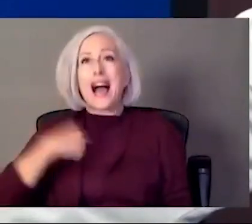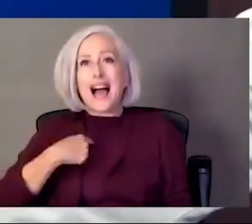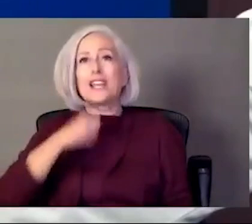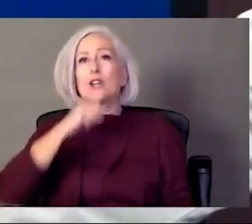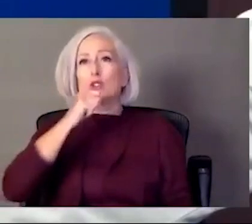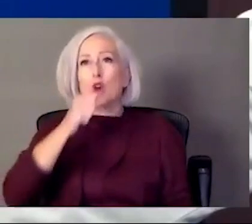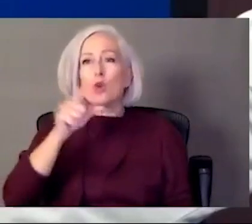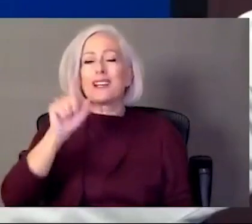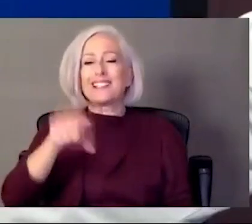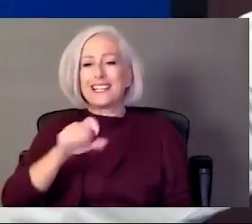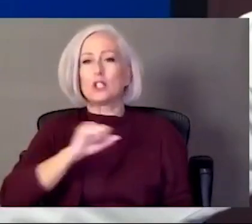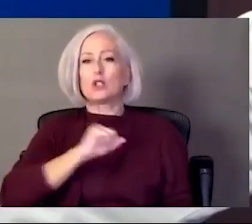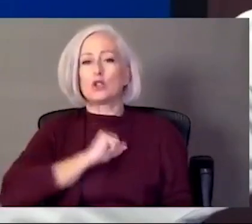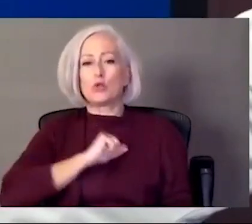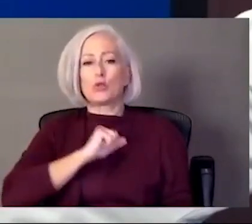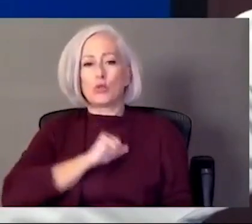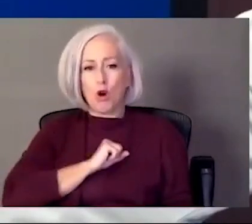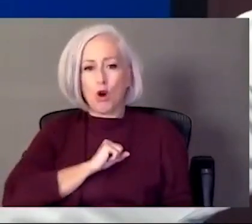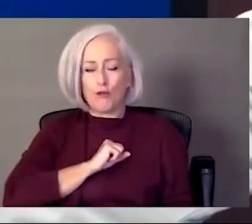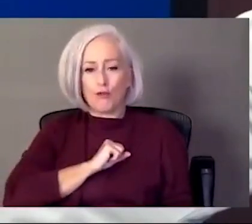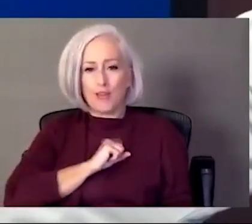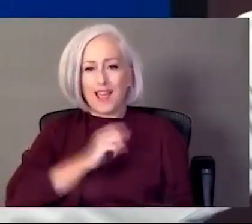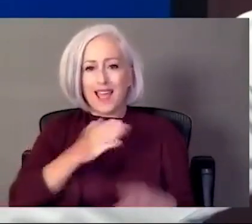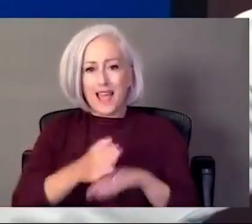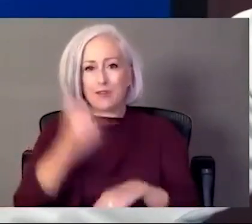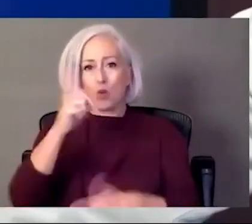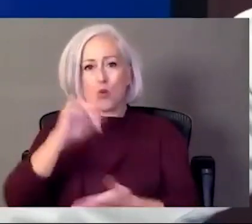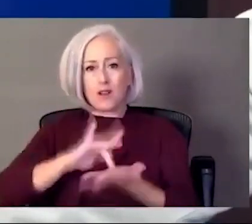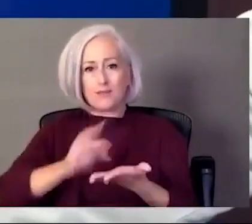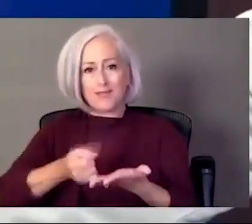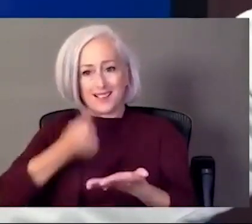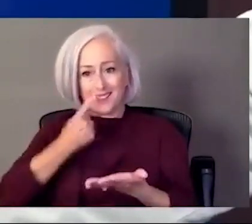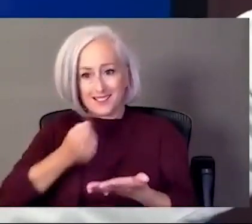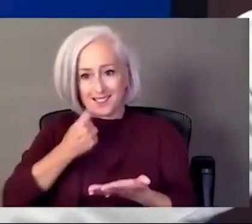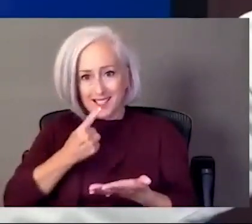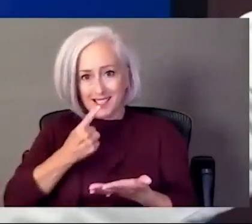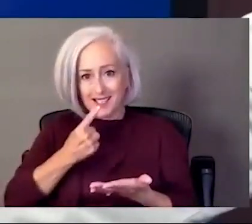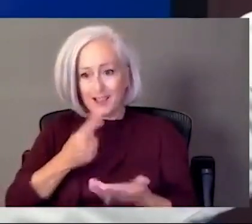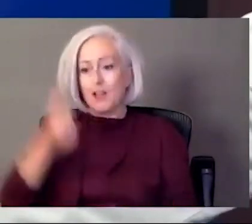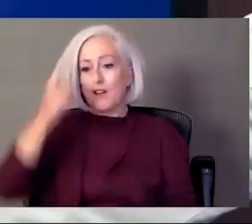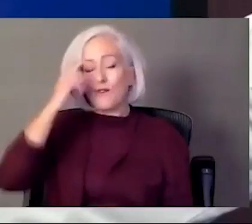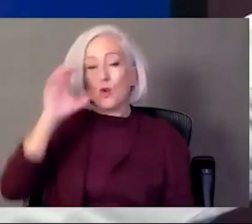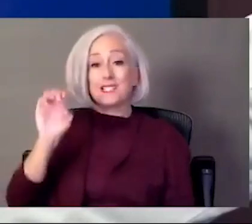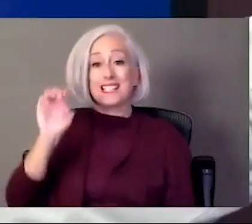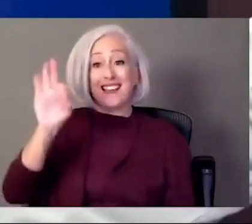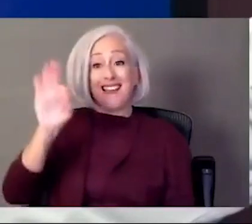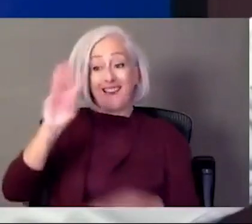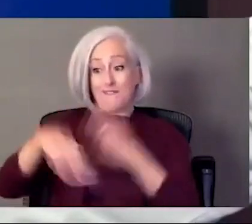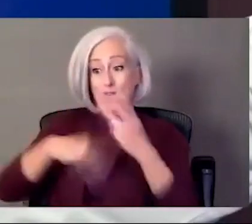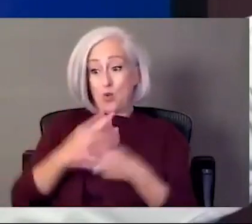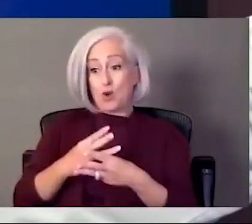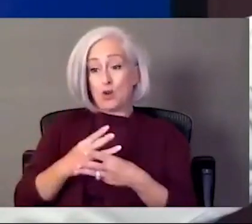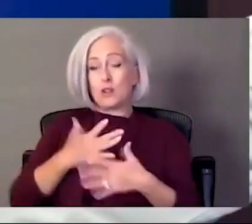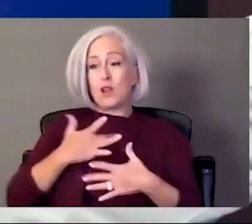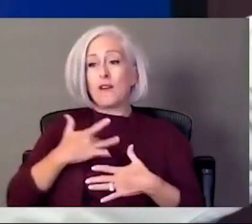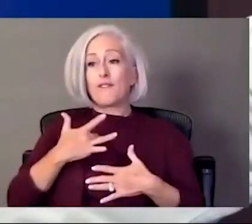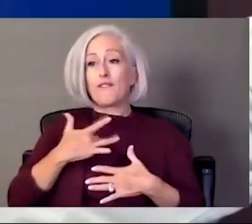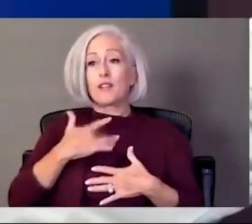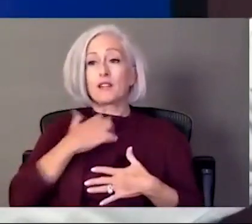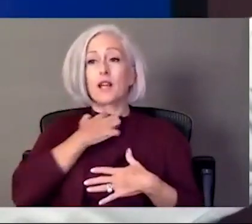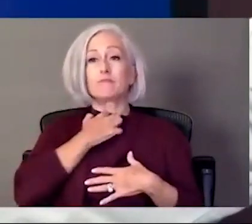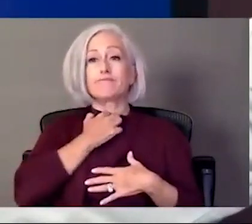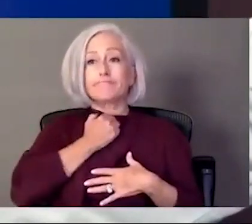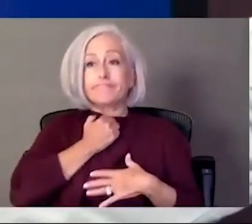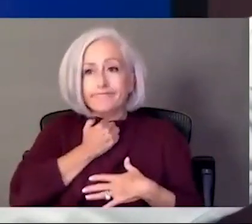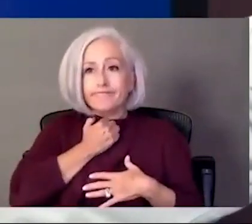cough. Okay, in the CF world, that brings tears to your eyes. Yeah. When you sit down and talk, to bring to my eyes, every time I tell a